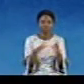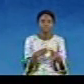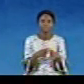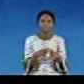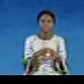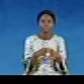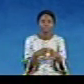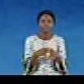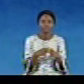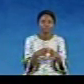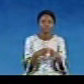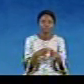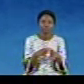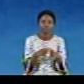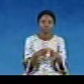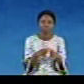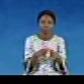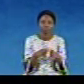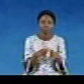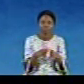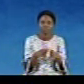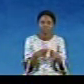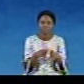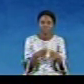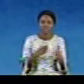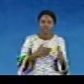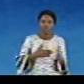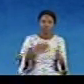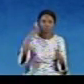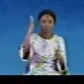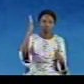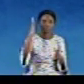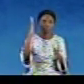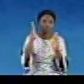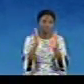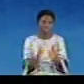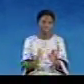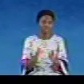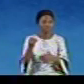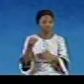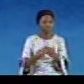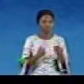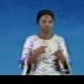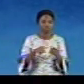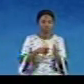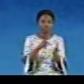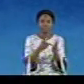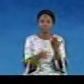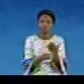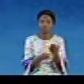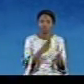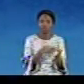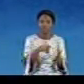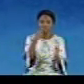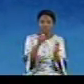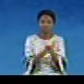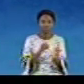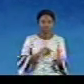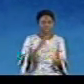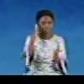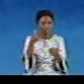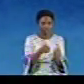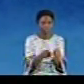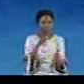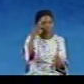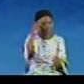down there. My pastor invited me to this program. I do not come alone. He invited me and said, I should follow you.